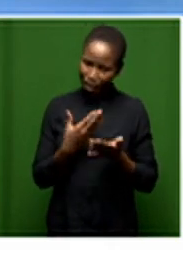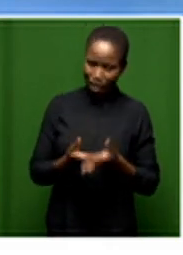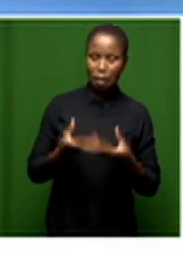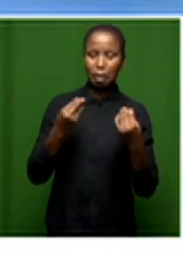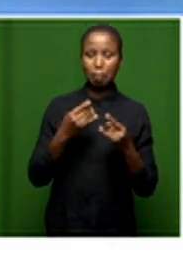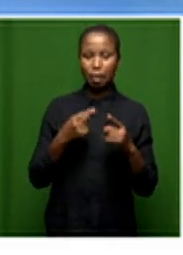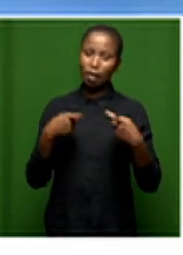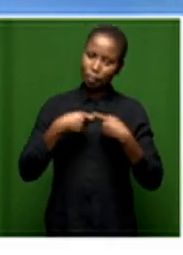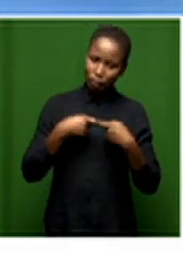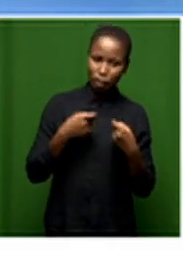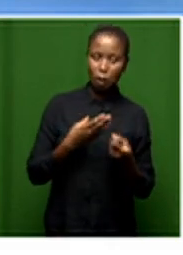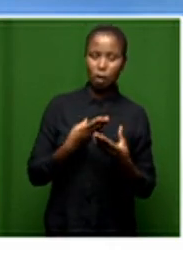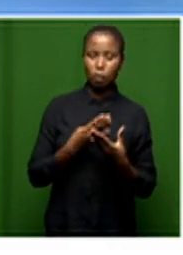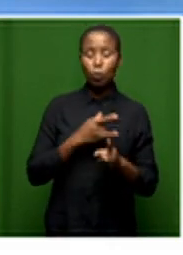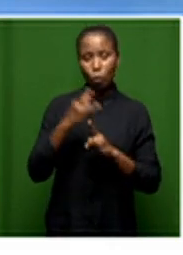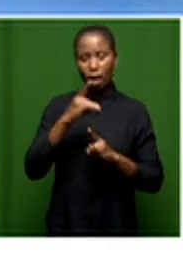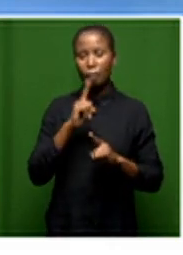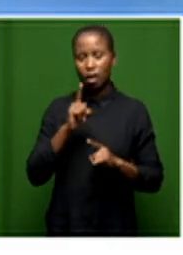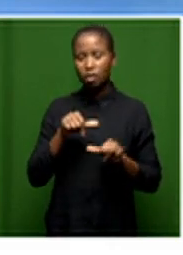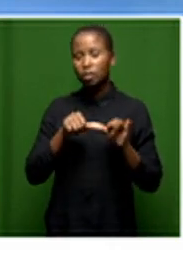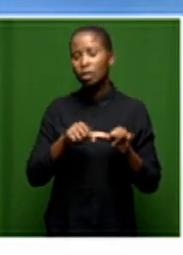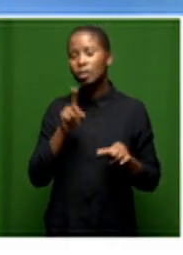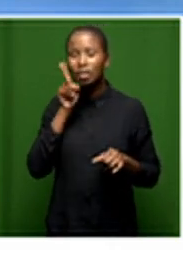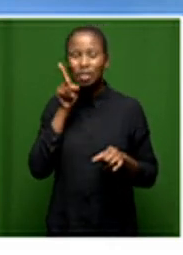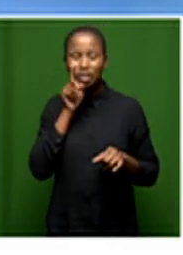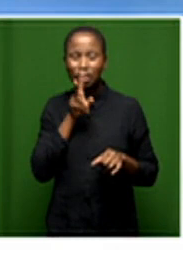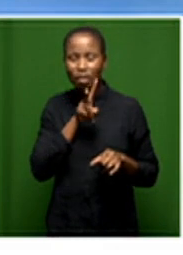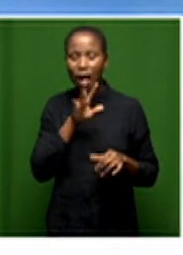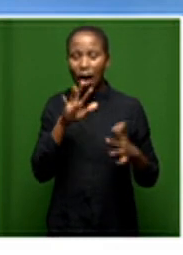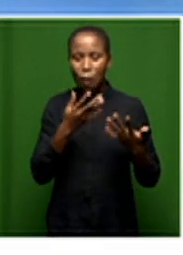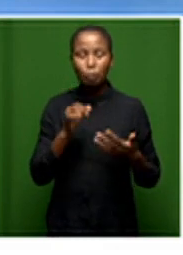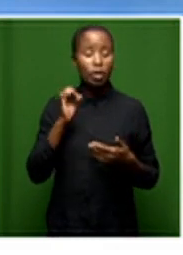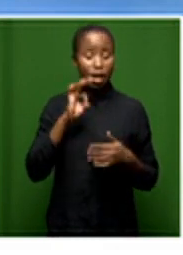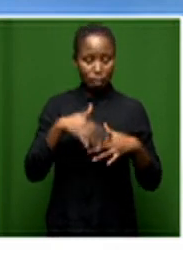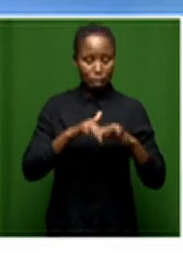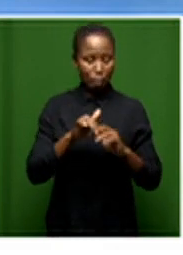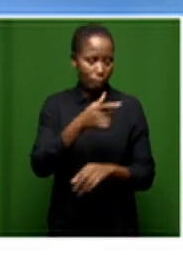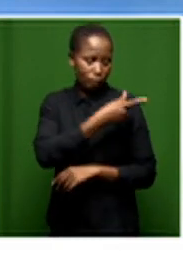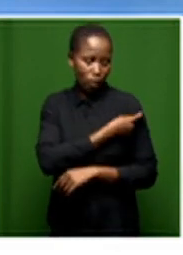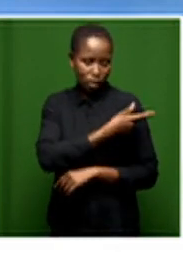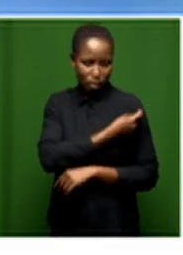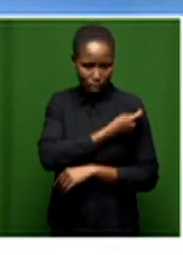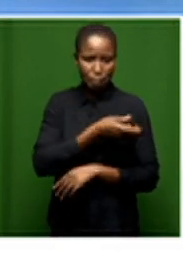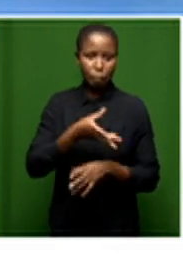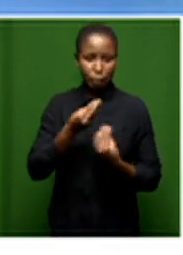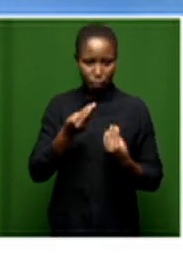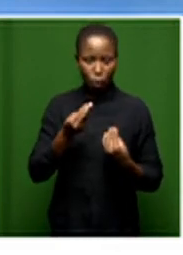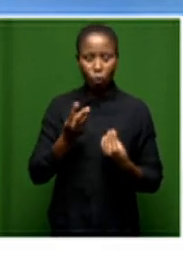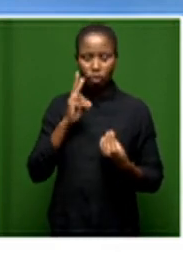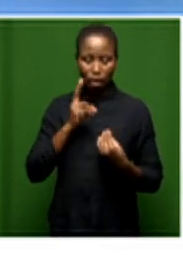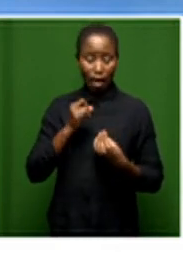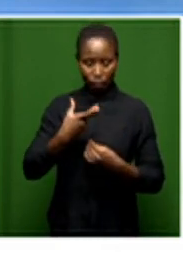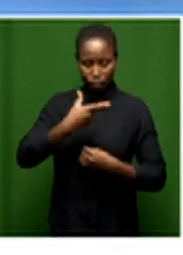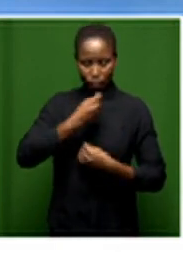and we expect to continue to see it. And even with vaccine development, we expect that at some stage or the other, the virus